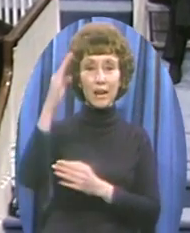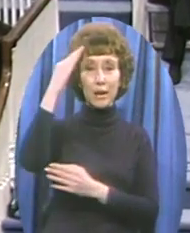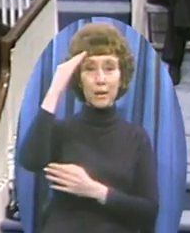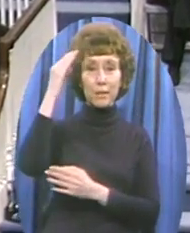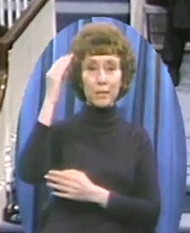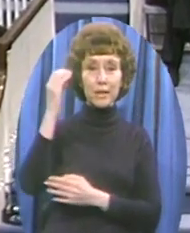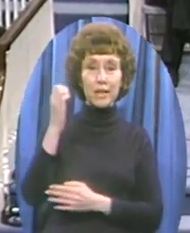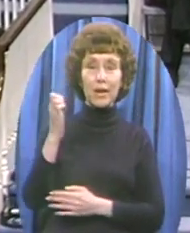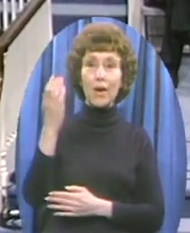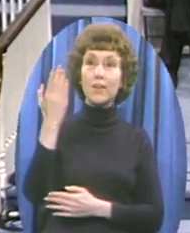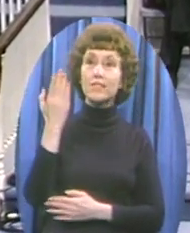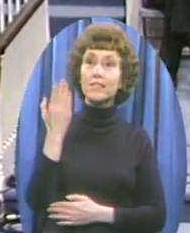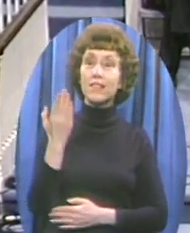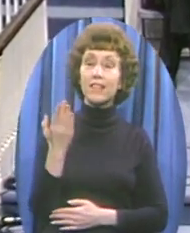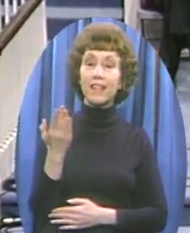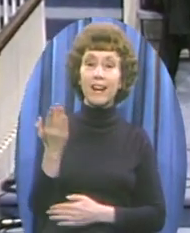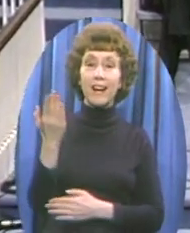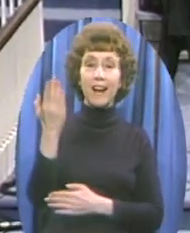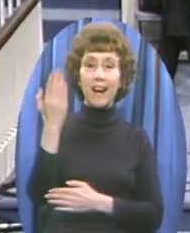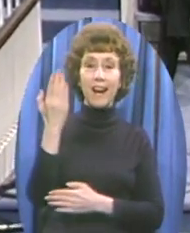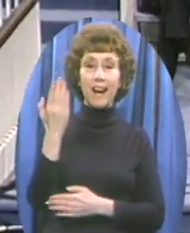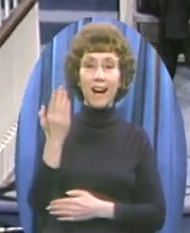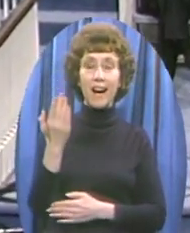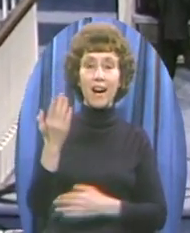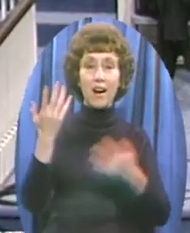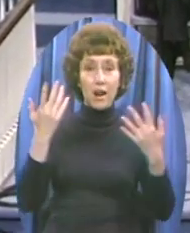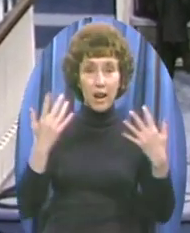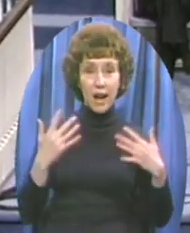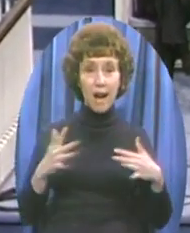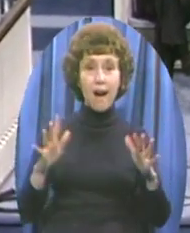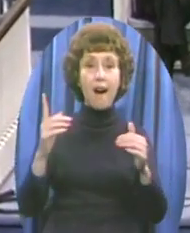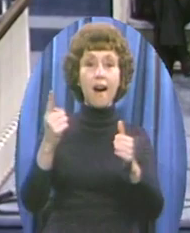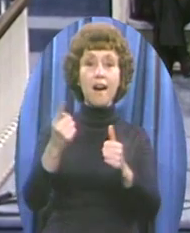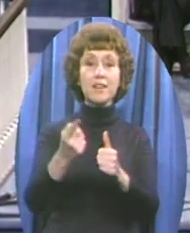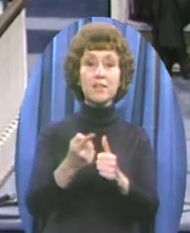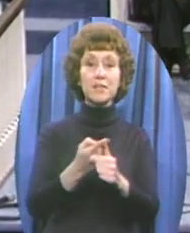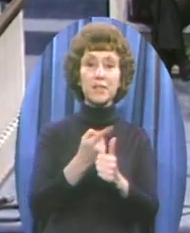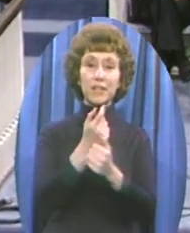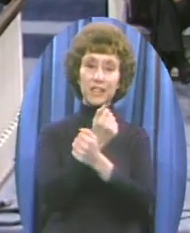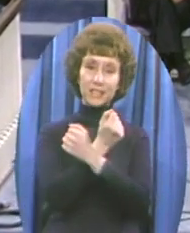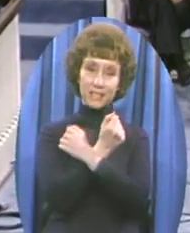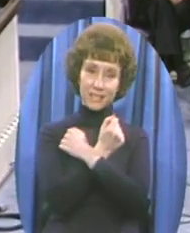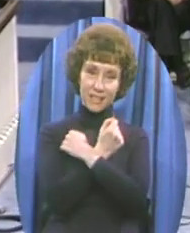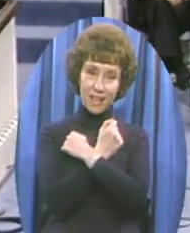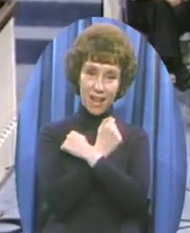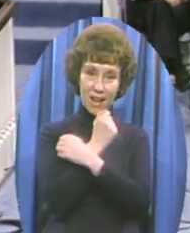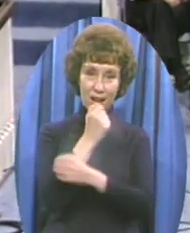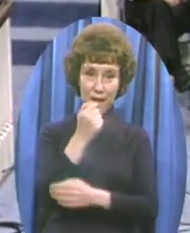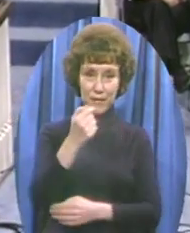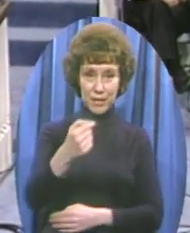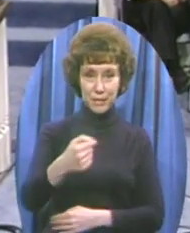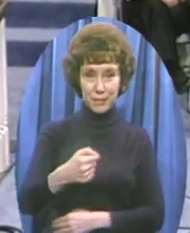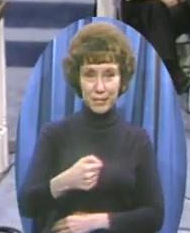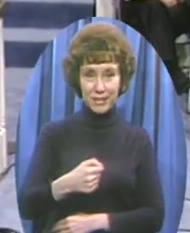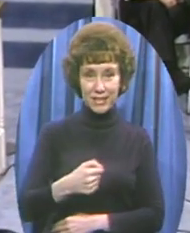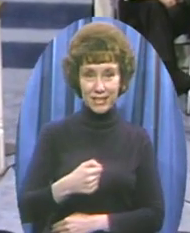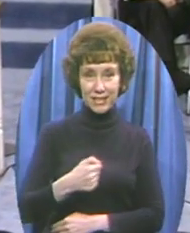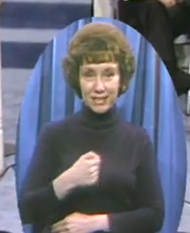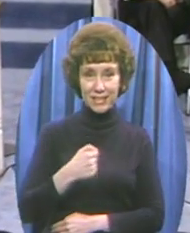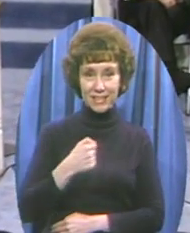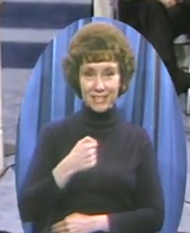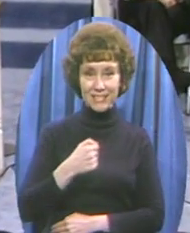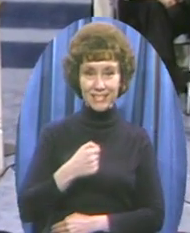because thou hast first loved me